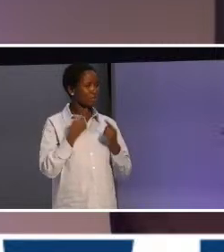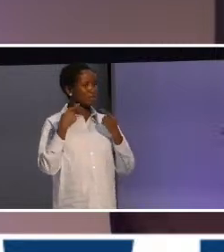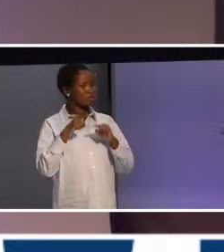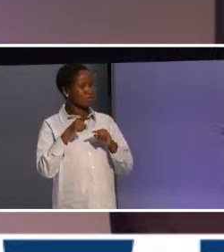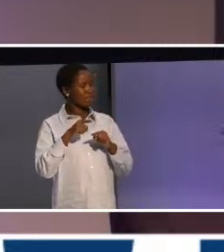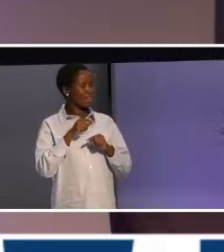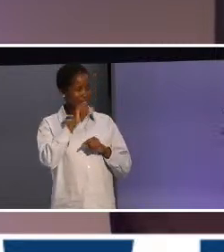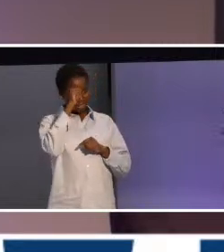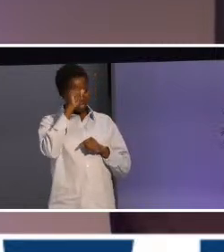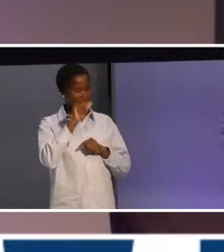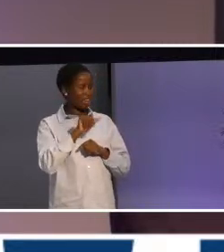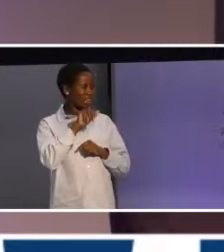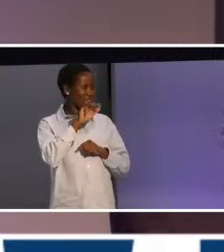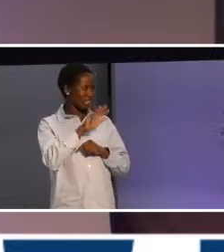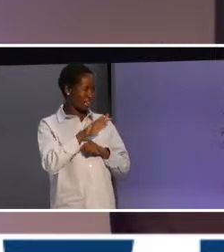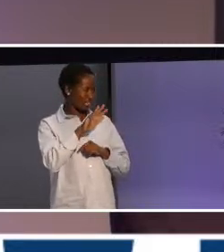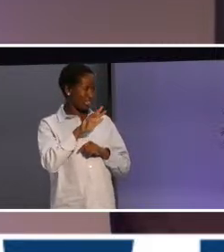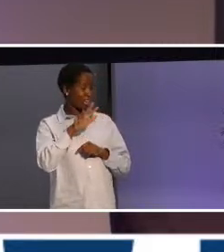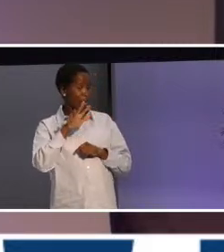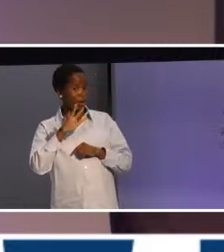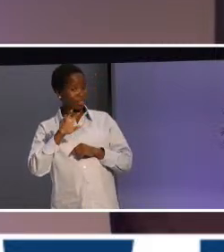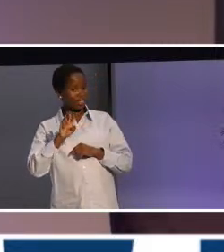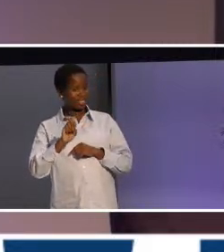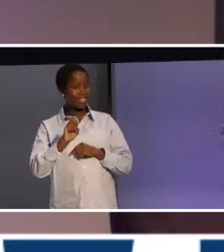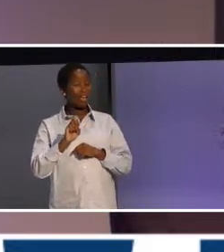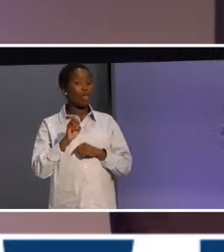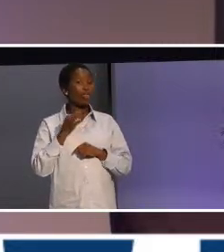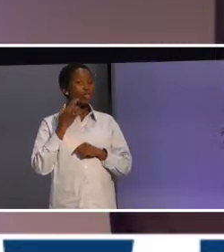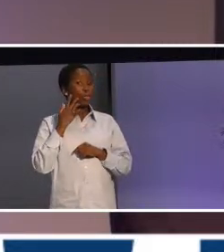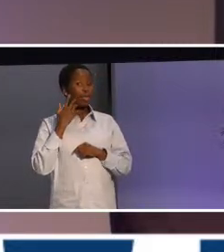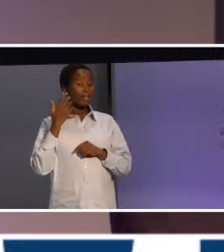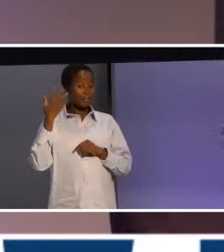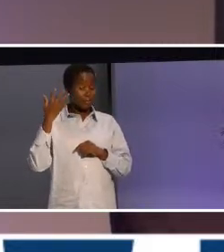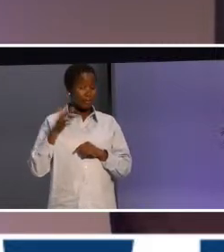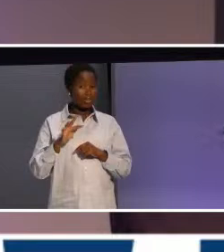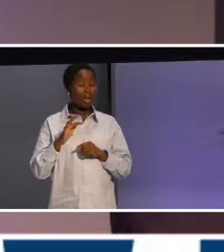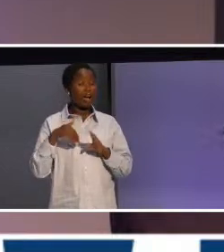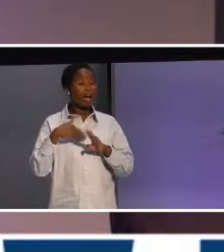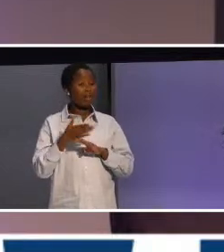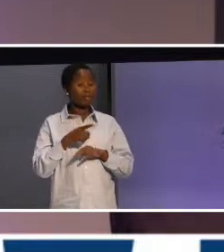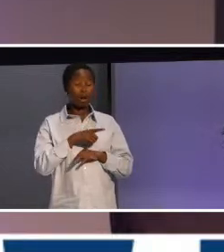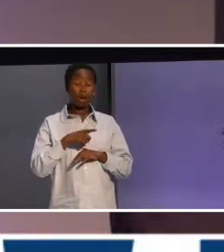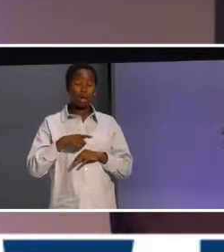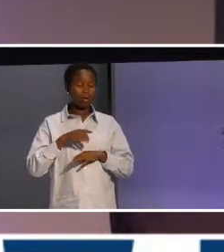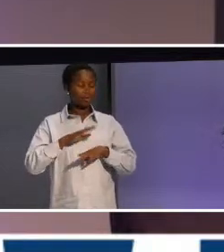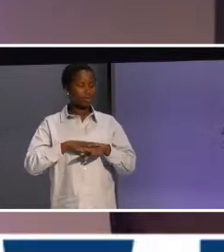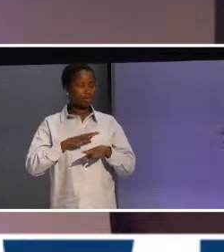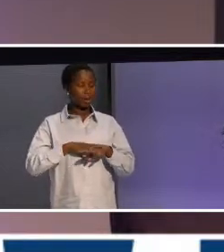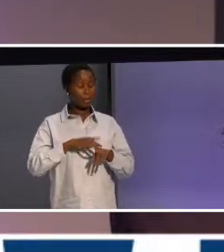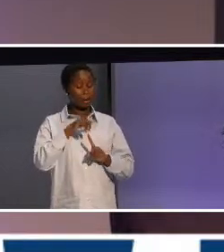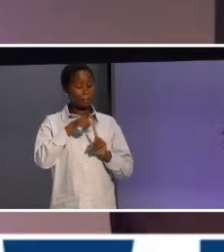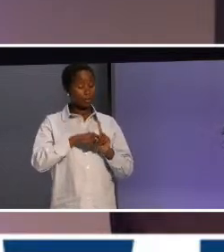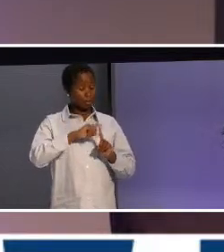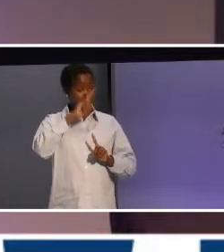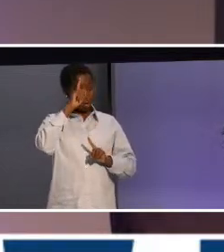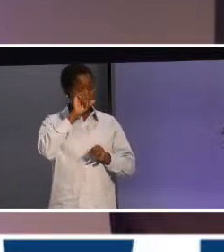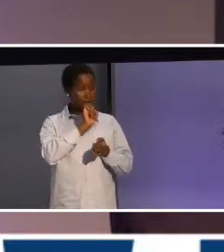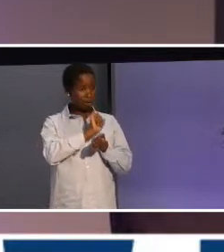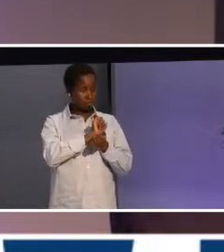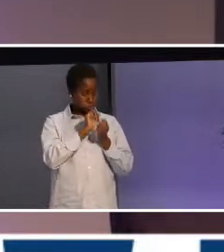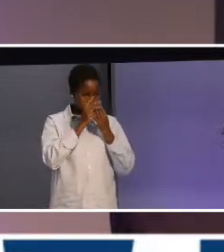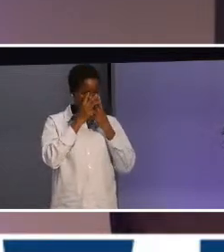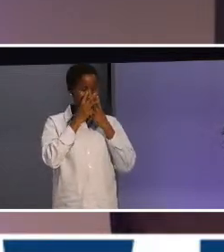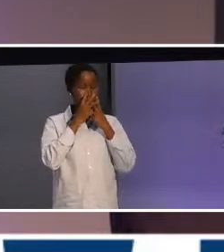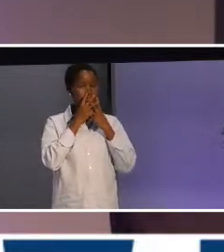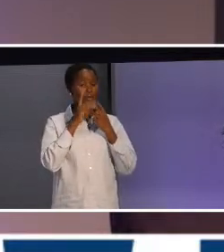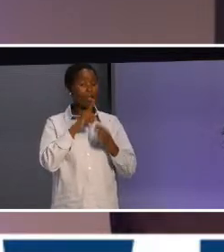His first visit abroad after 27 years in imprisonment. For me,